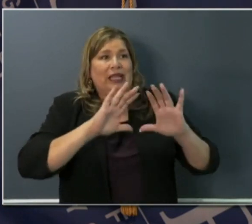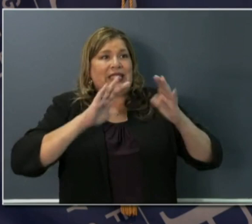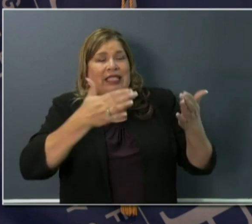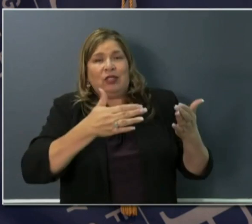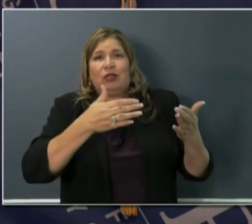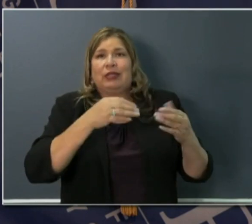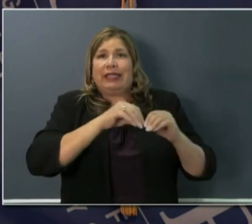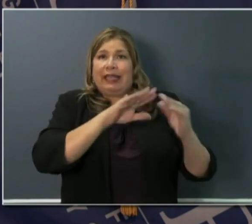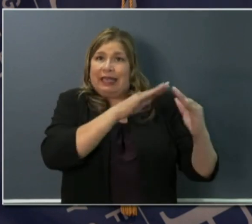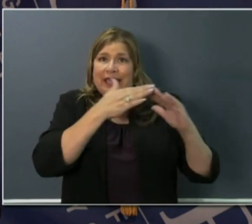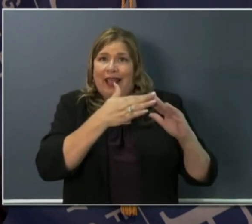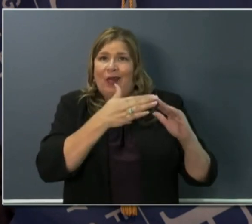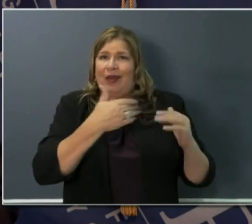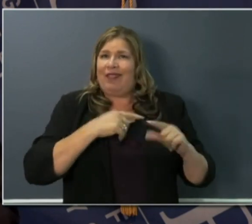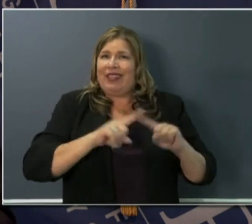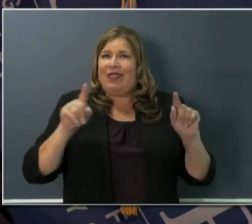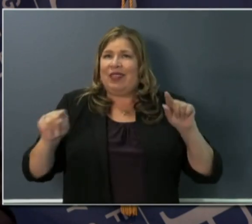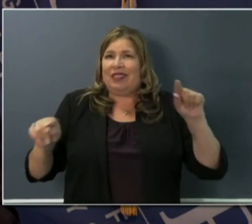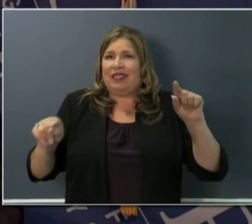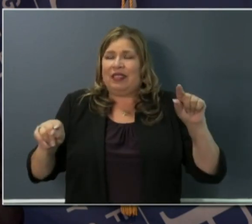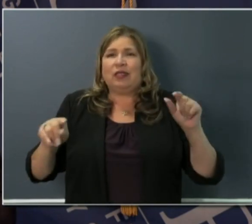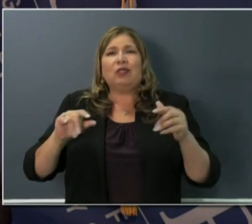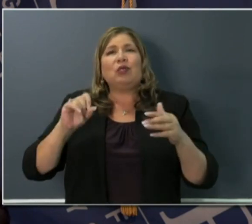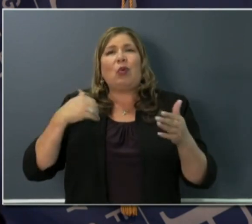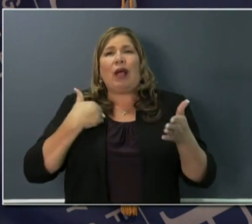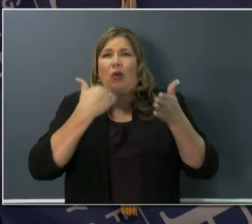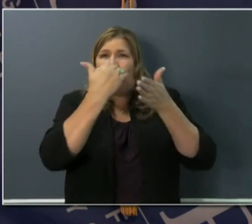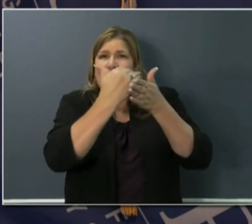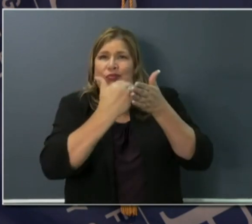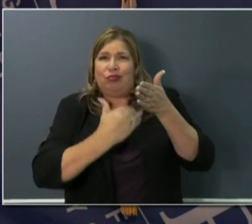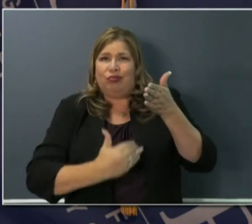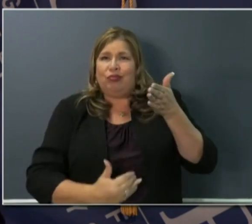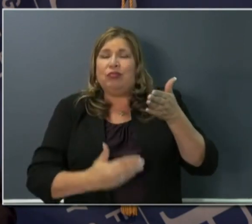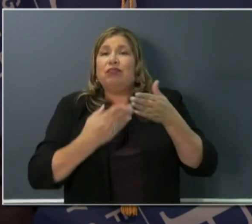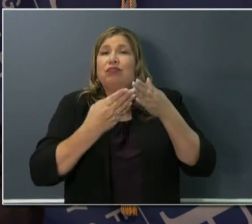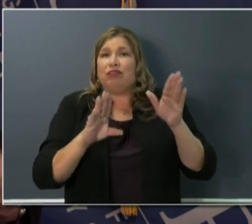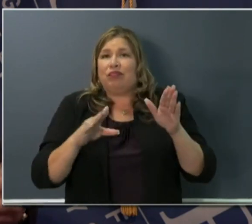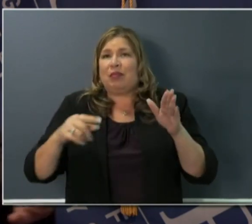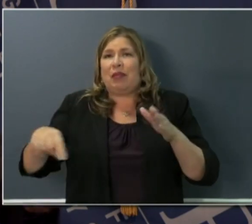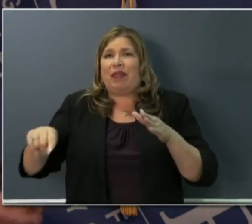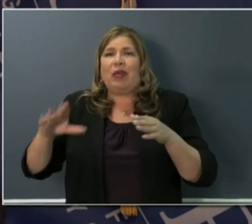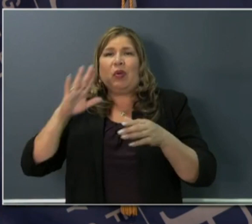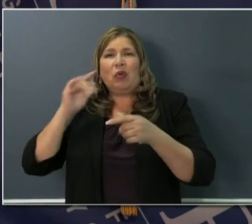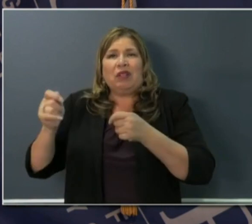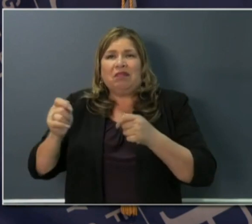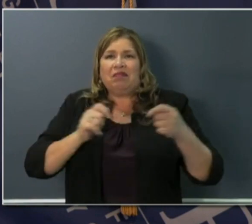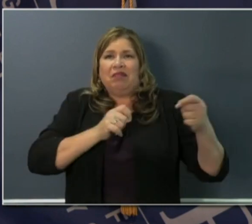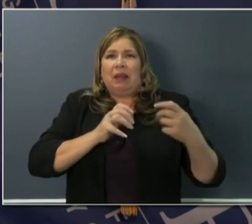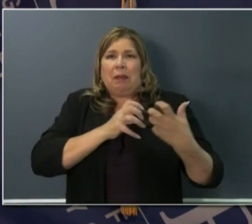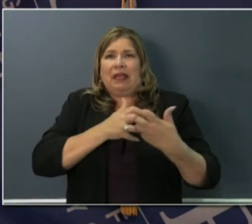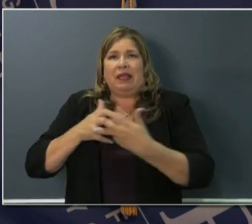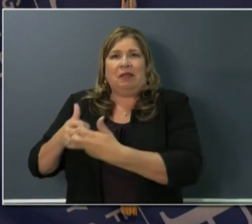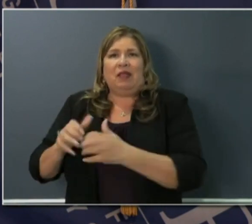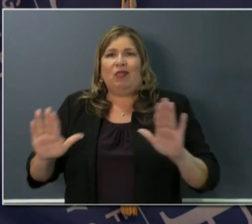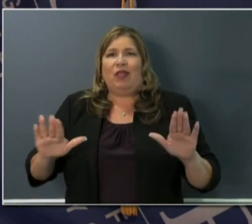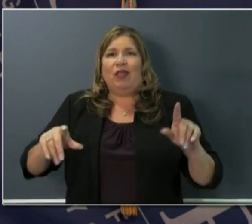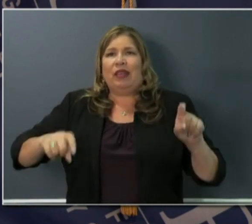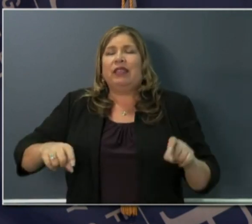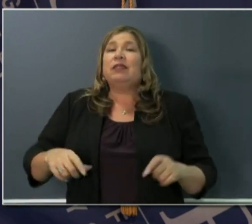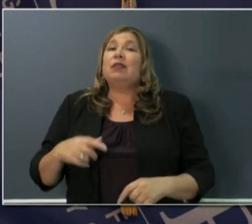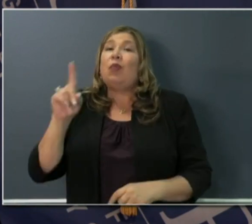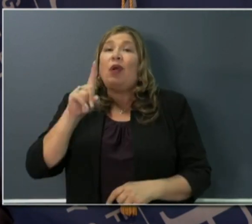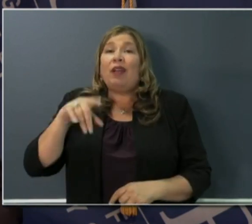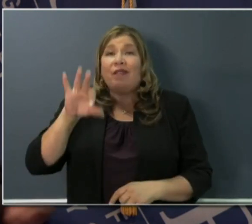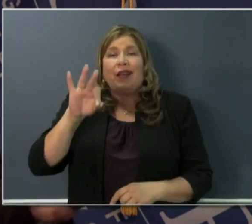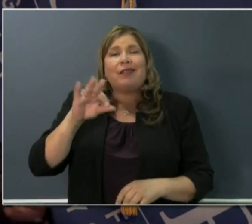so that's why our directives were quite nuanced. But I would direct you to those guidelines, which are available on our websites